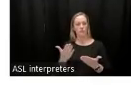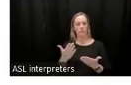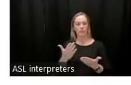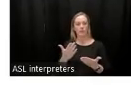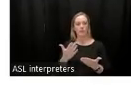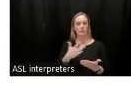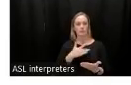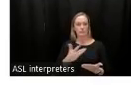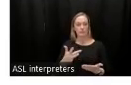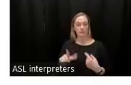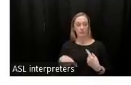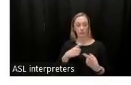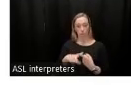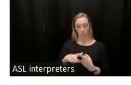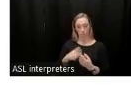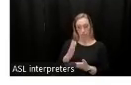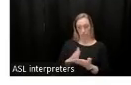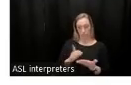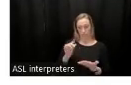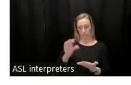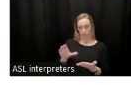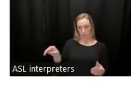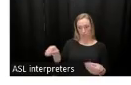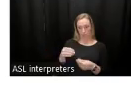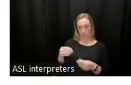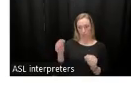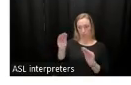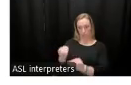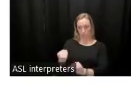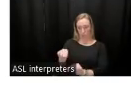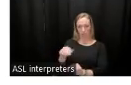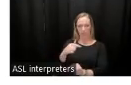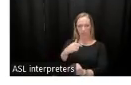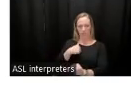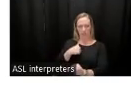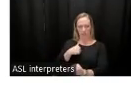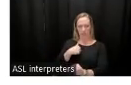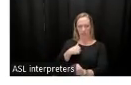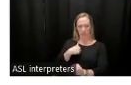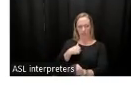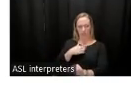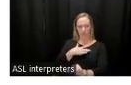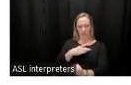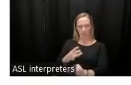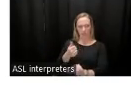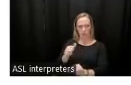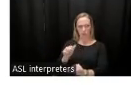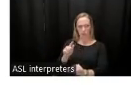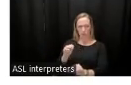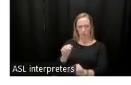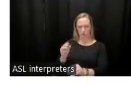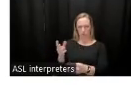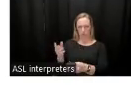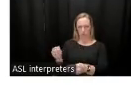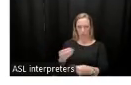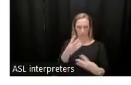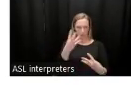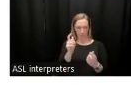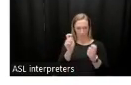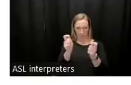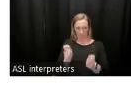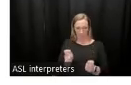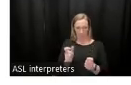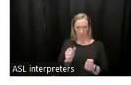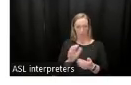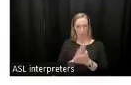the documents that the office has put in, I like to try to, modify it a little bit so that it's sort of